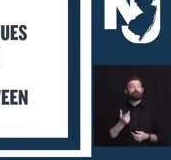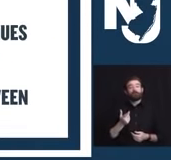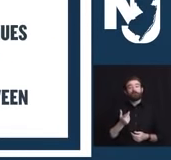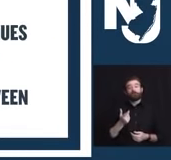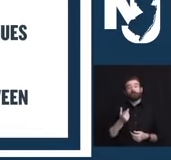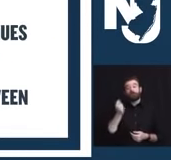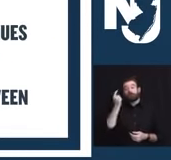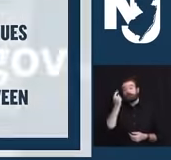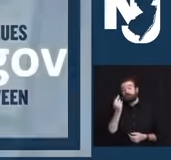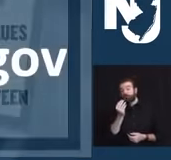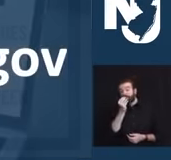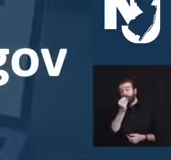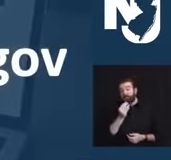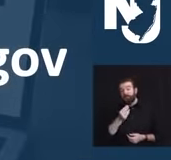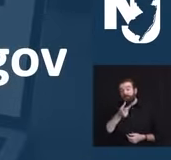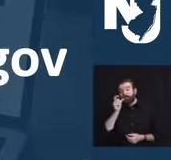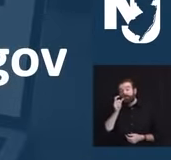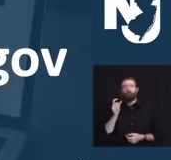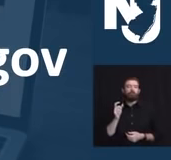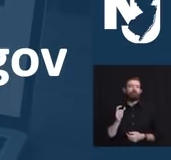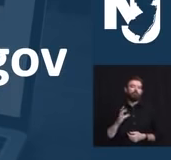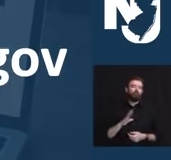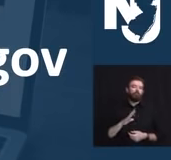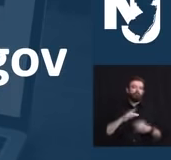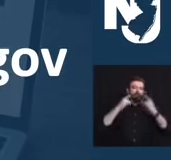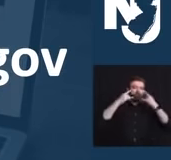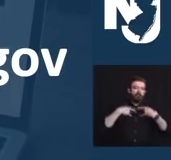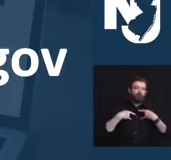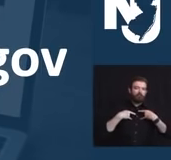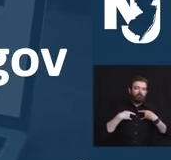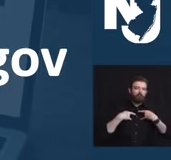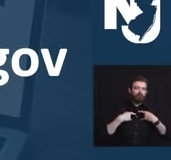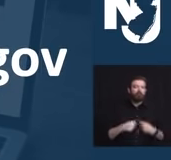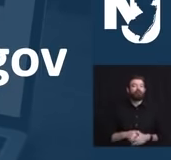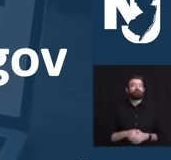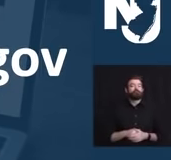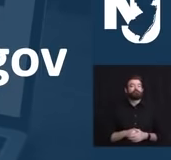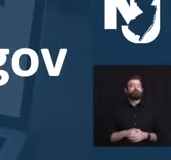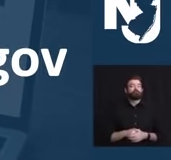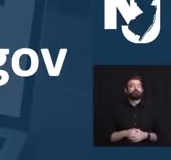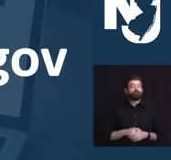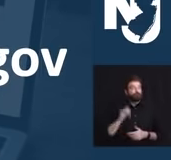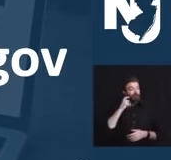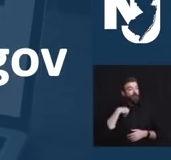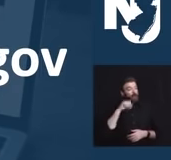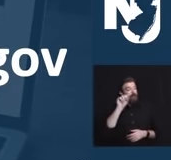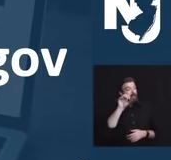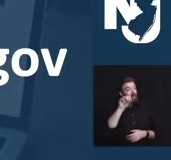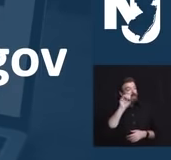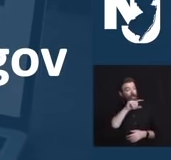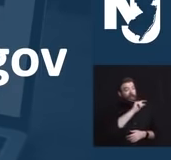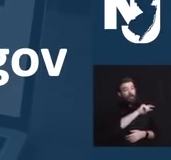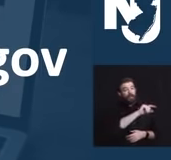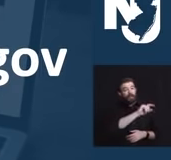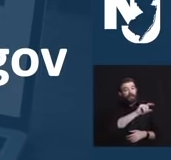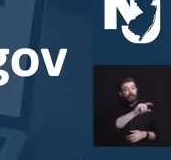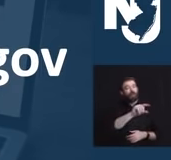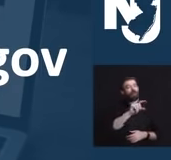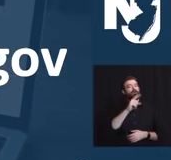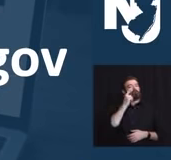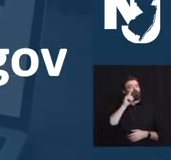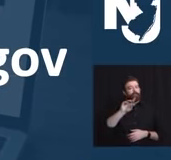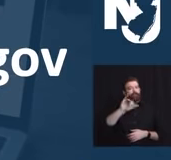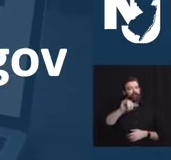Again, these steps will take effect in 2 weeks from this Wednesday on May 19th, so long as, and again, this is